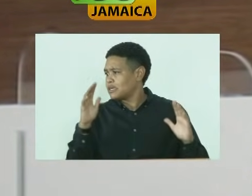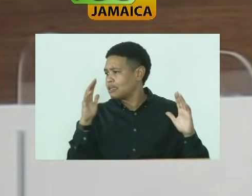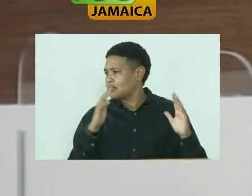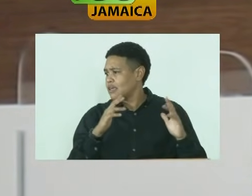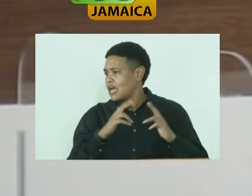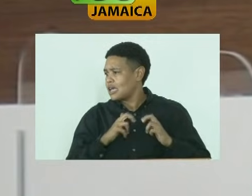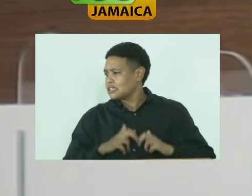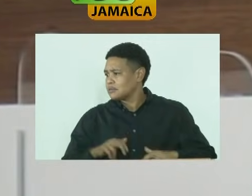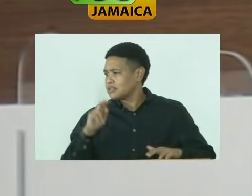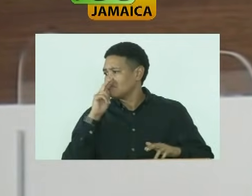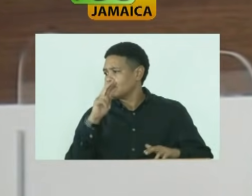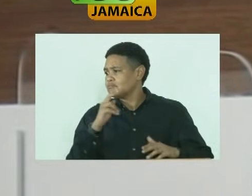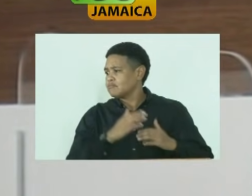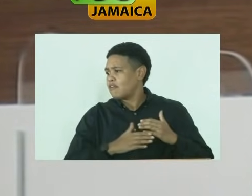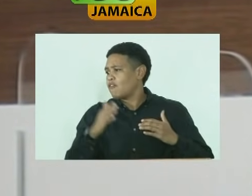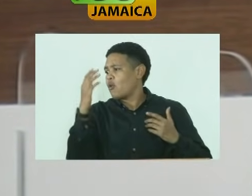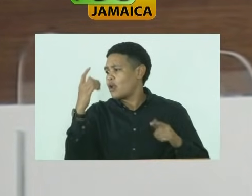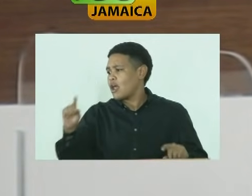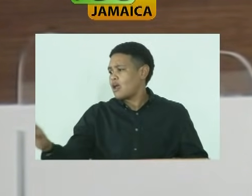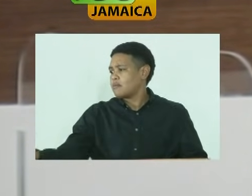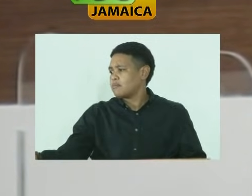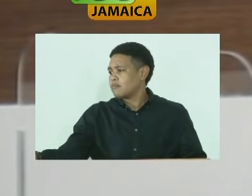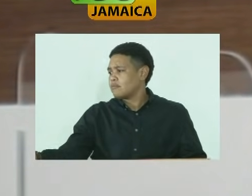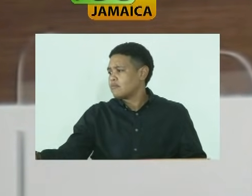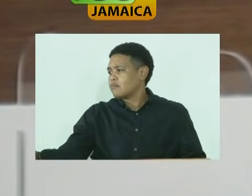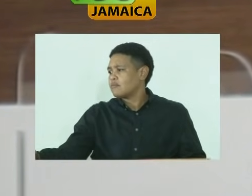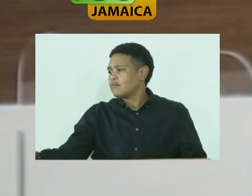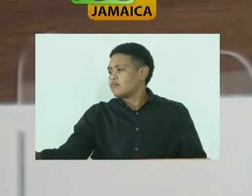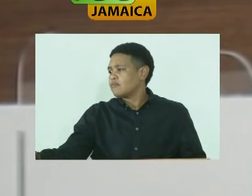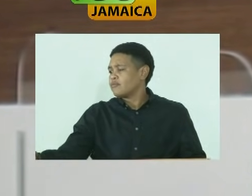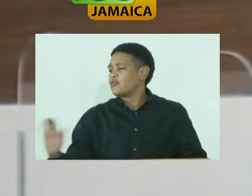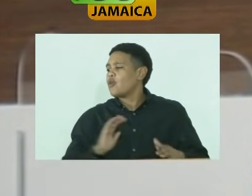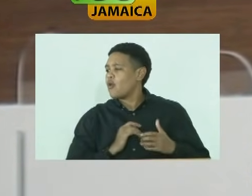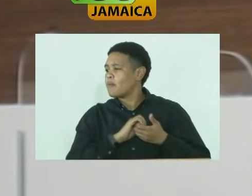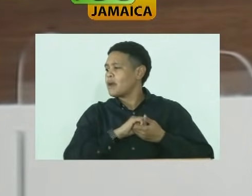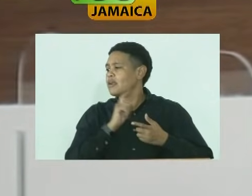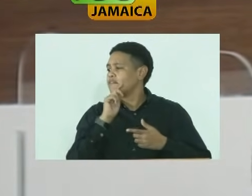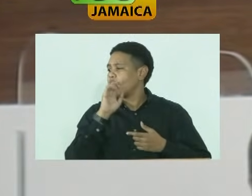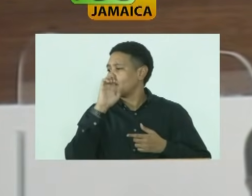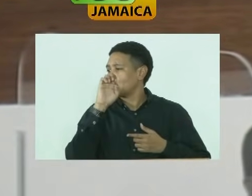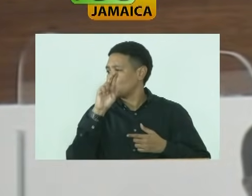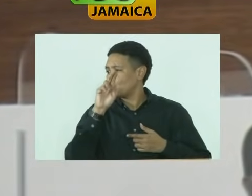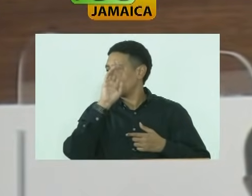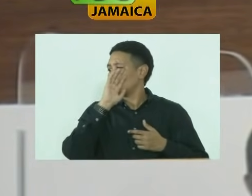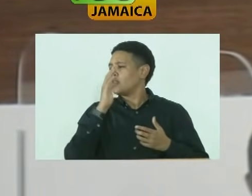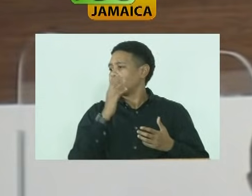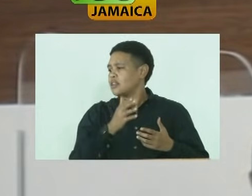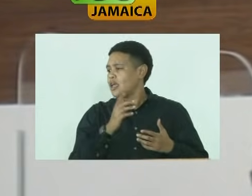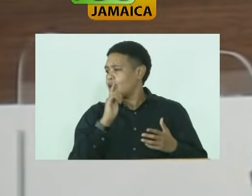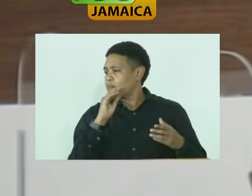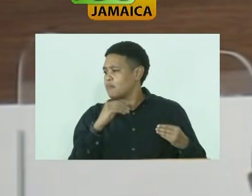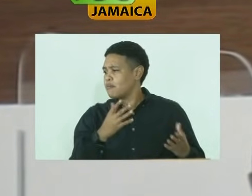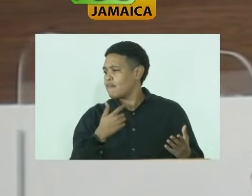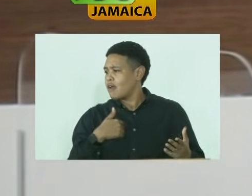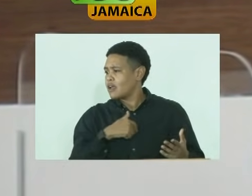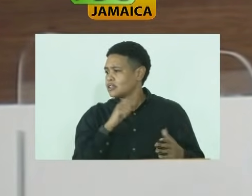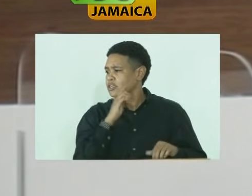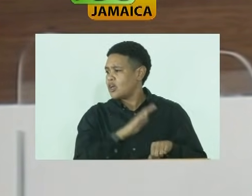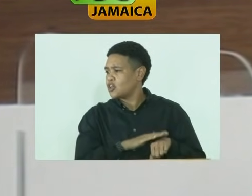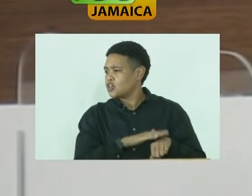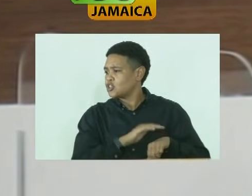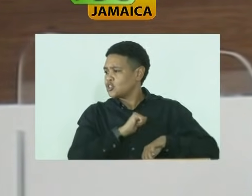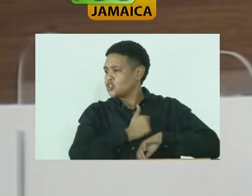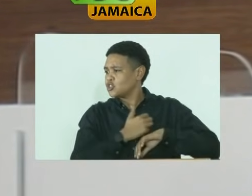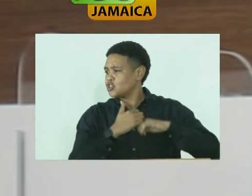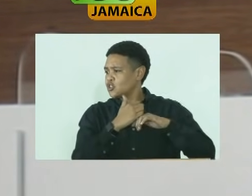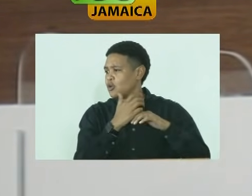forward. Additionally, our partners from the European Union have come on board and will be providing us with a consultant to assist in putting together